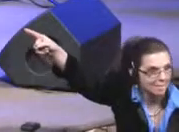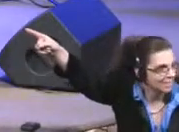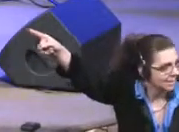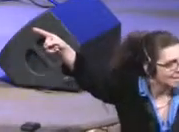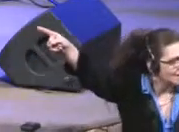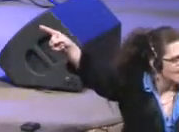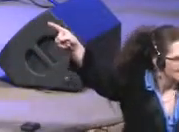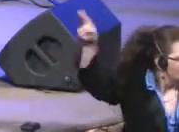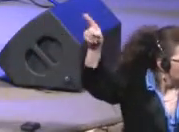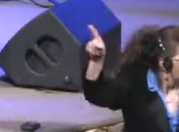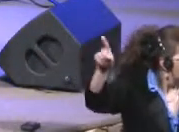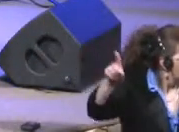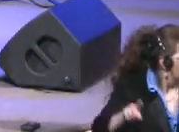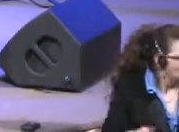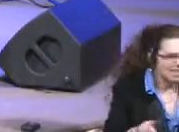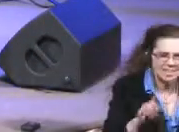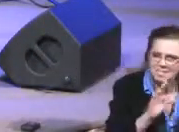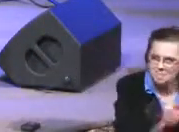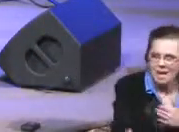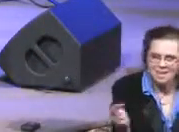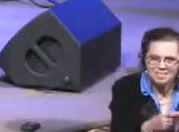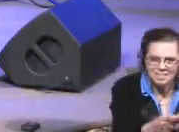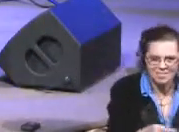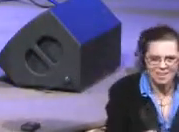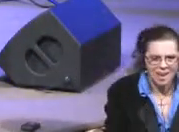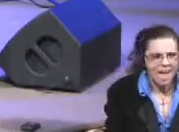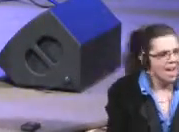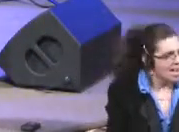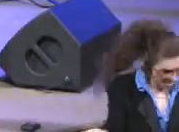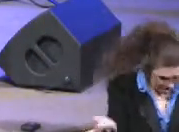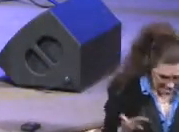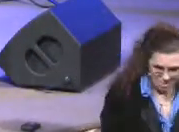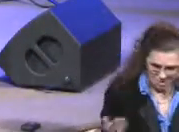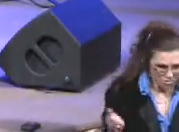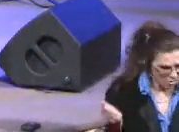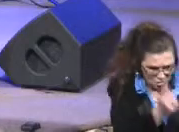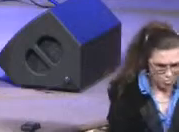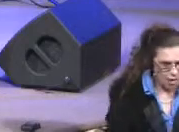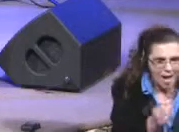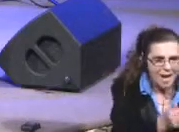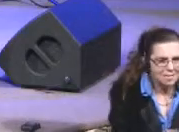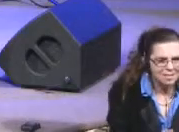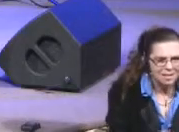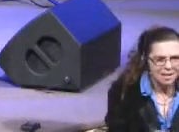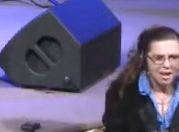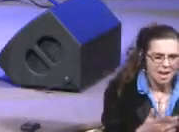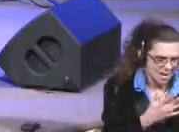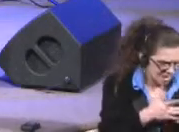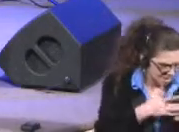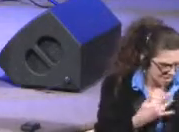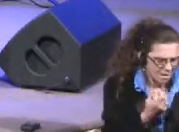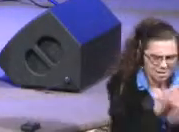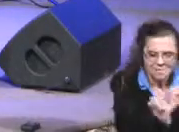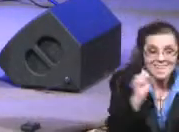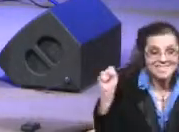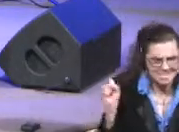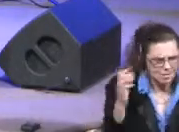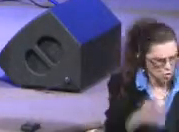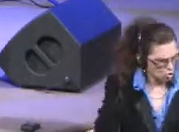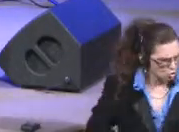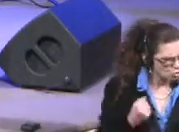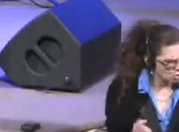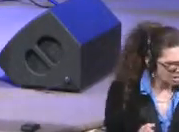He supplies strength for the weak. He's available for the tempted and the tried. He sympathizes and he saves. He strengthens